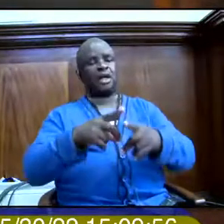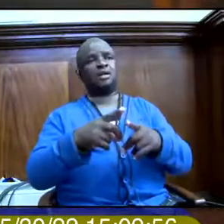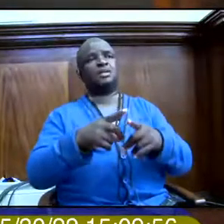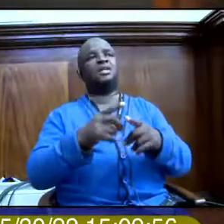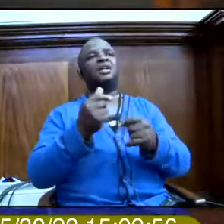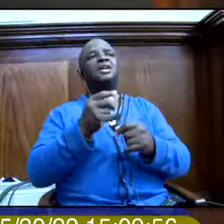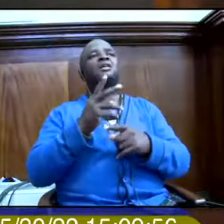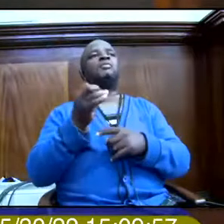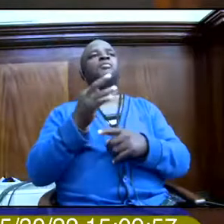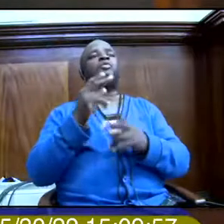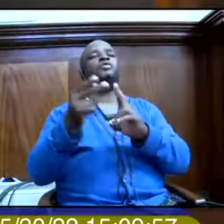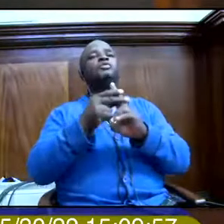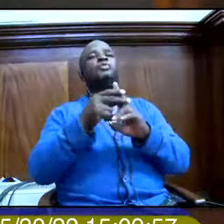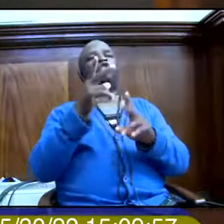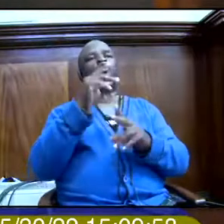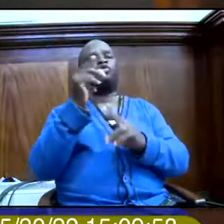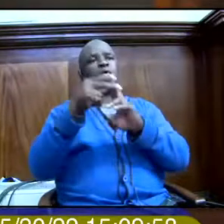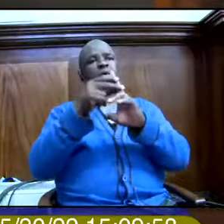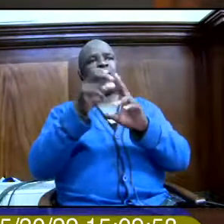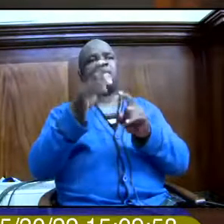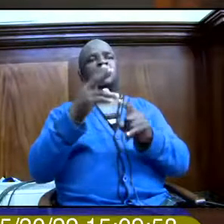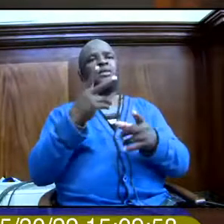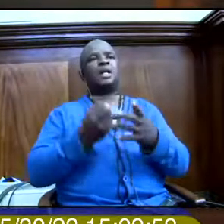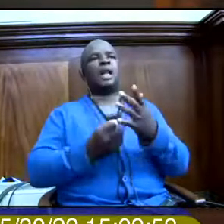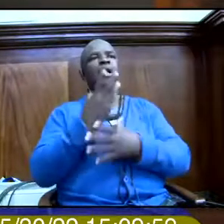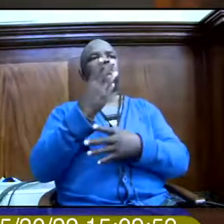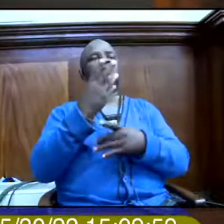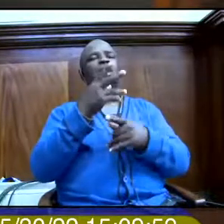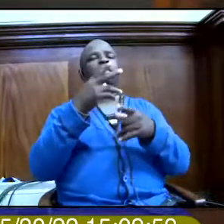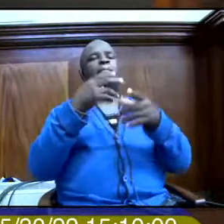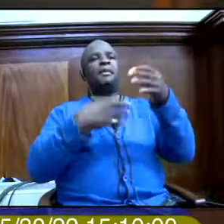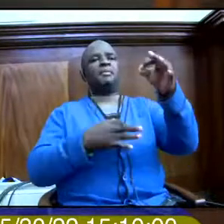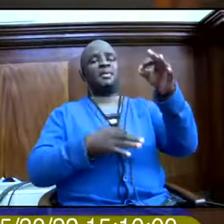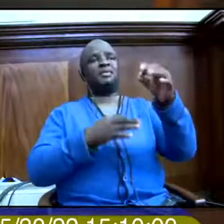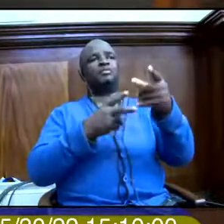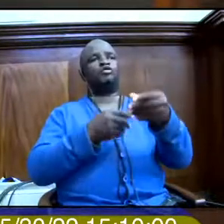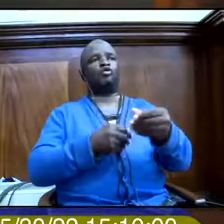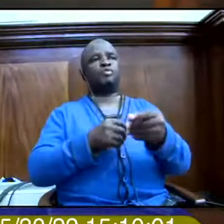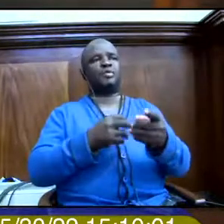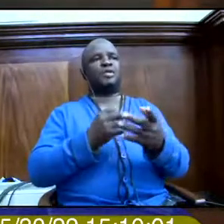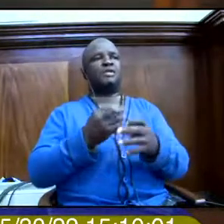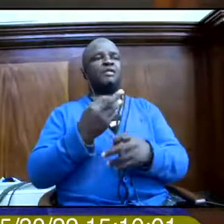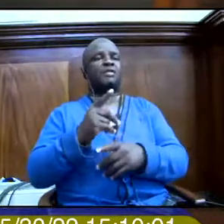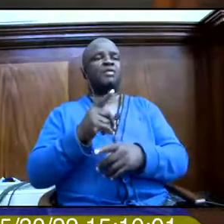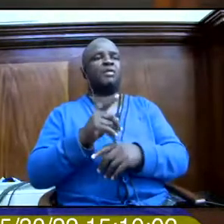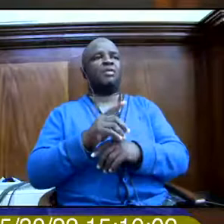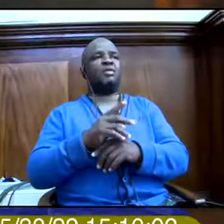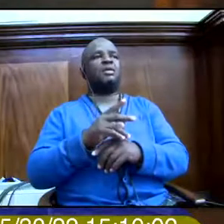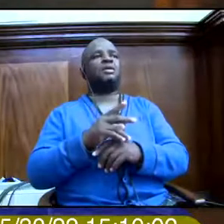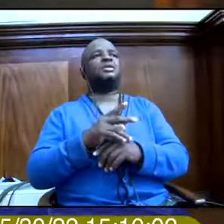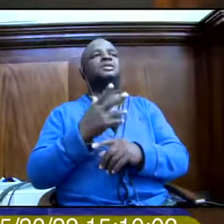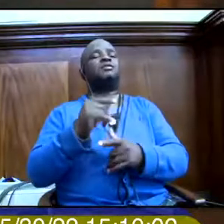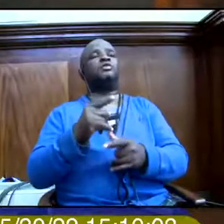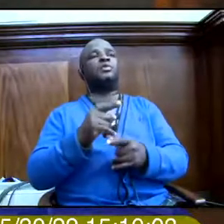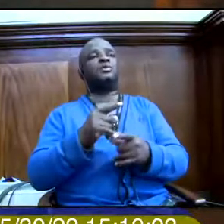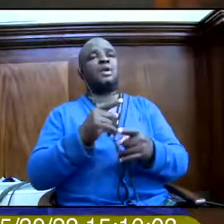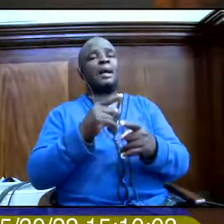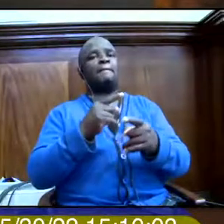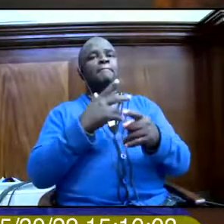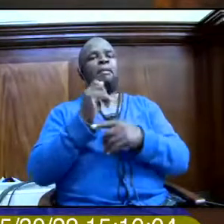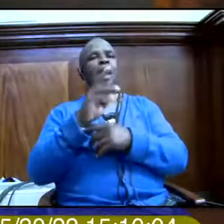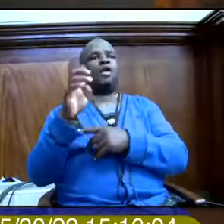upon humans to produce ballot paper and other documentary or electronic records of the